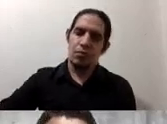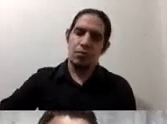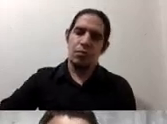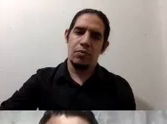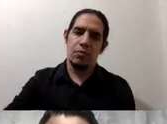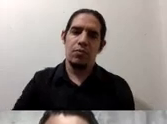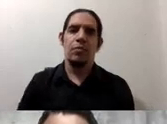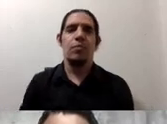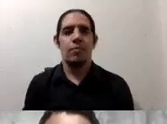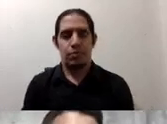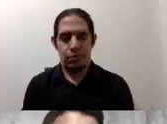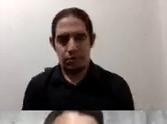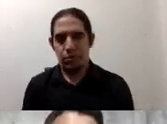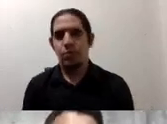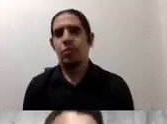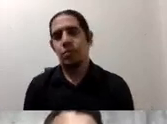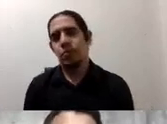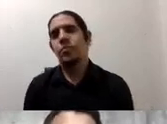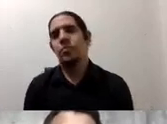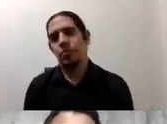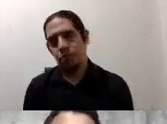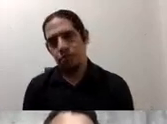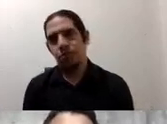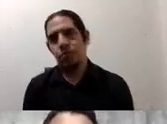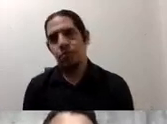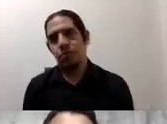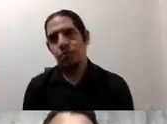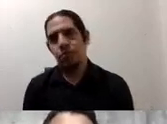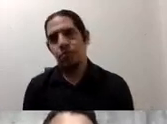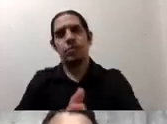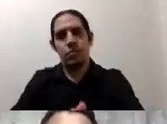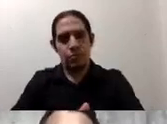experience. And they were 10 EFL students